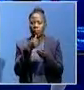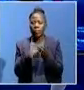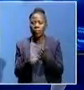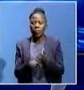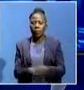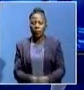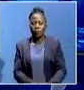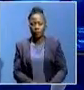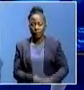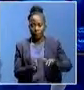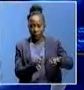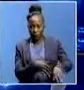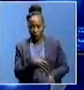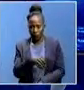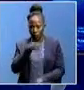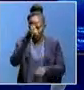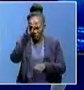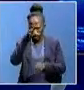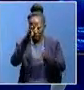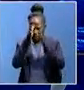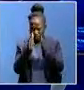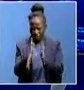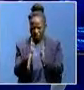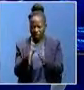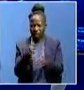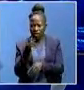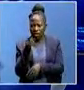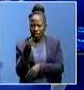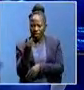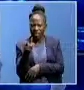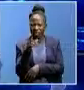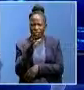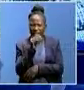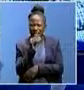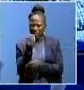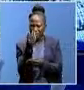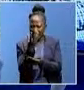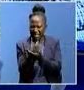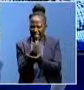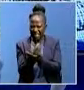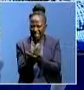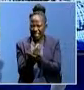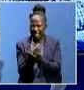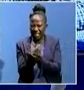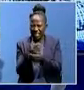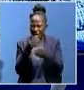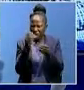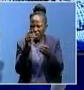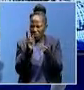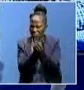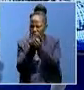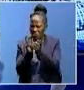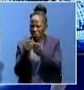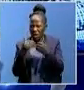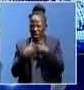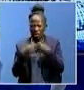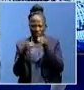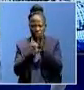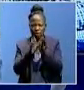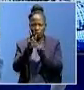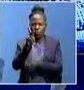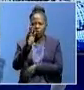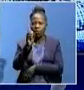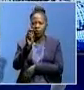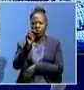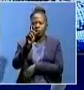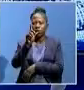Mines Minister Paul Kabuswe has described as a mess the current financial and operational challenges at Konkola Copper Mines on the Copper